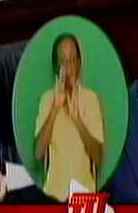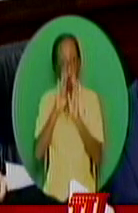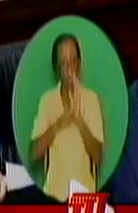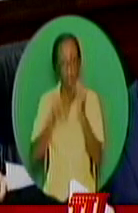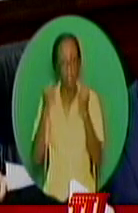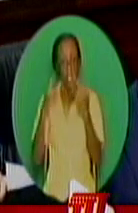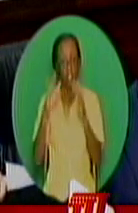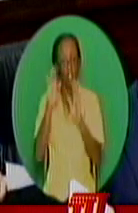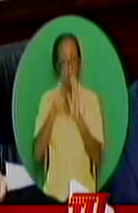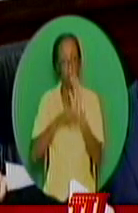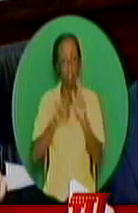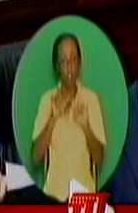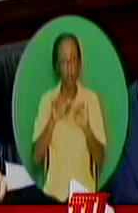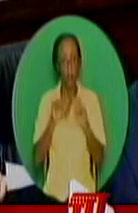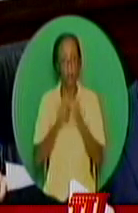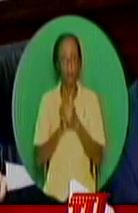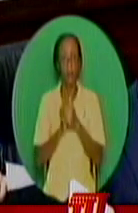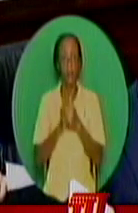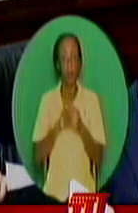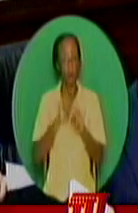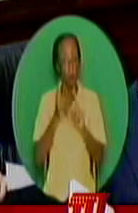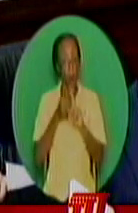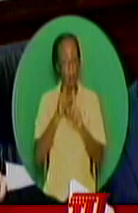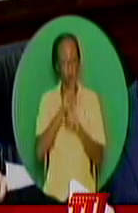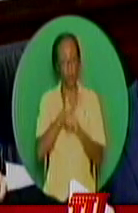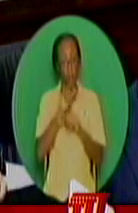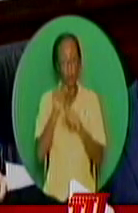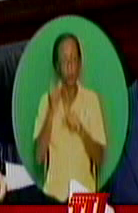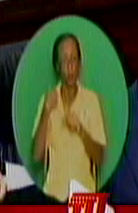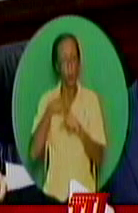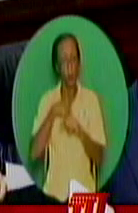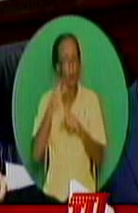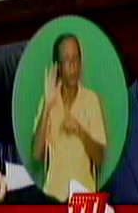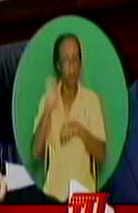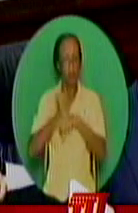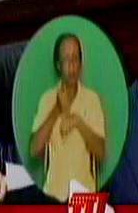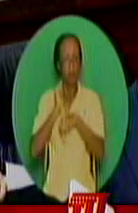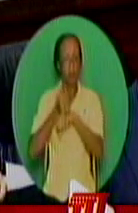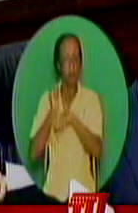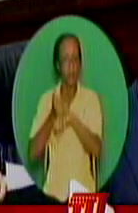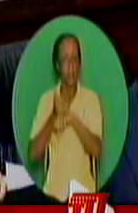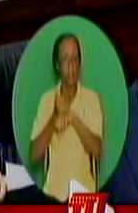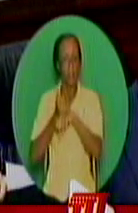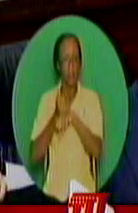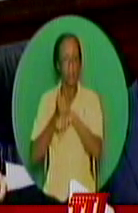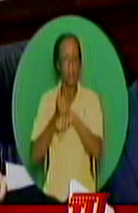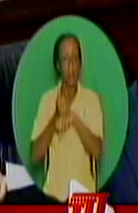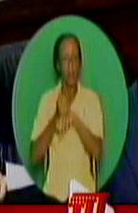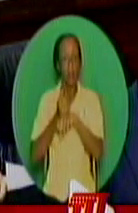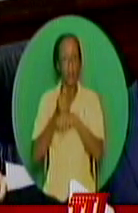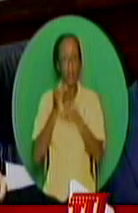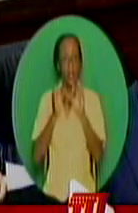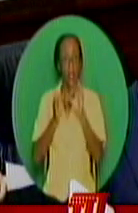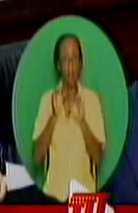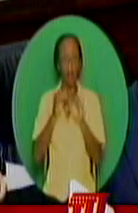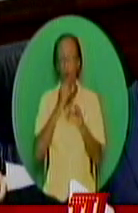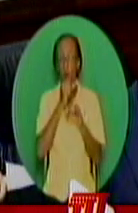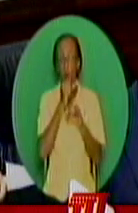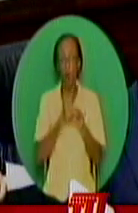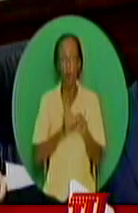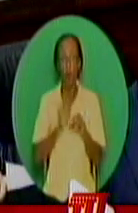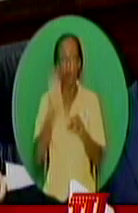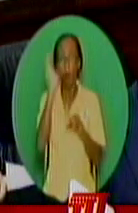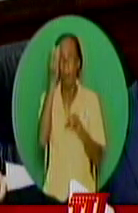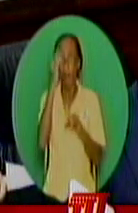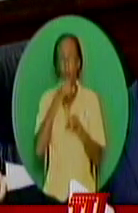a major program of replacement of all antiquated incandescent bulbs